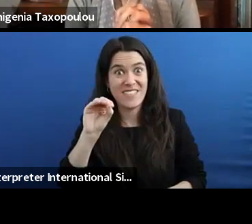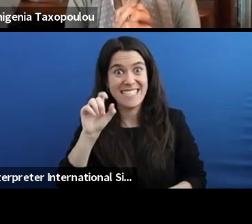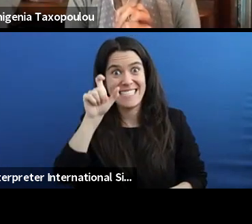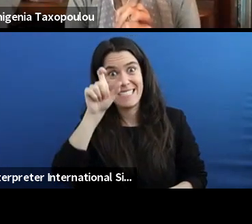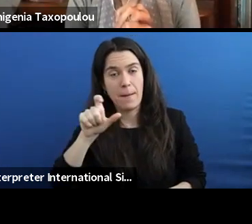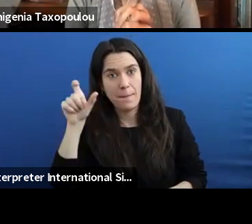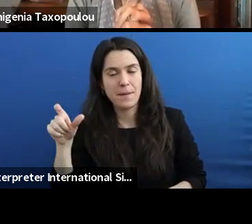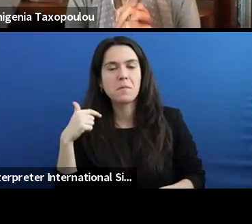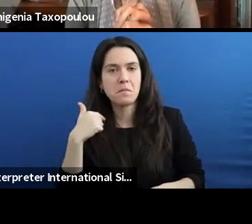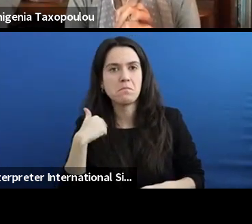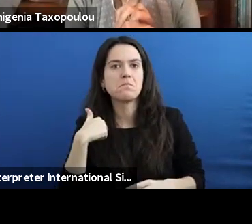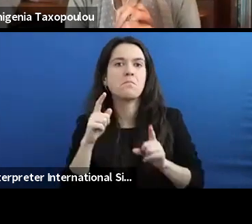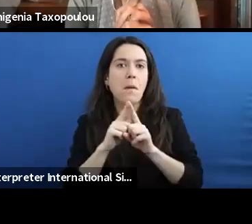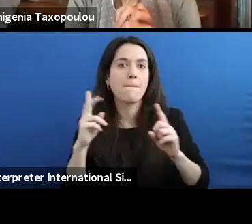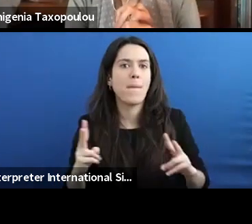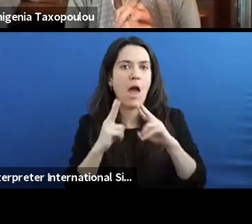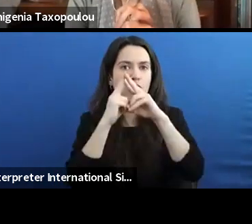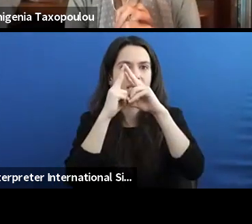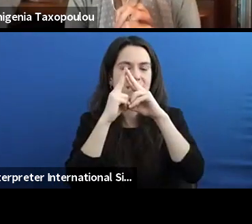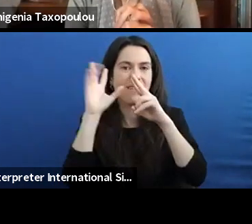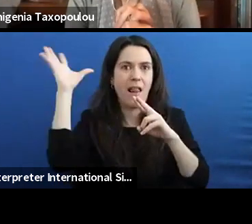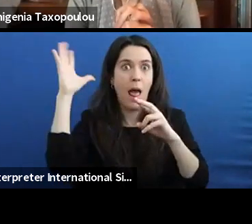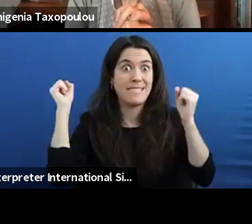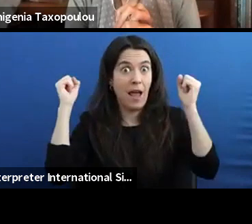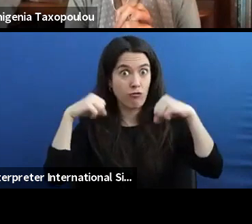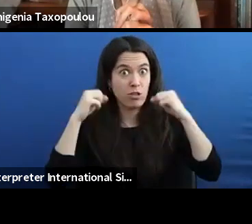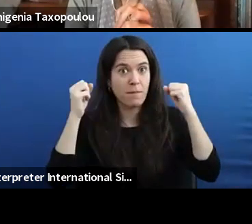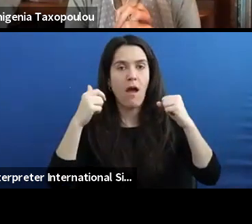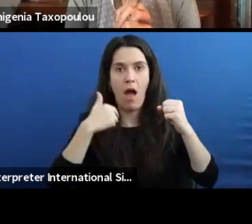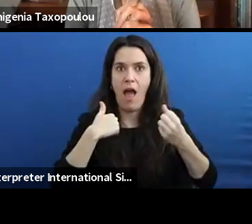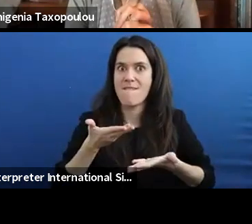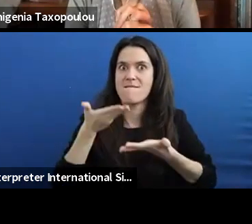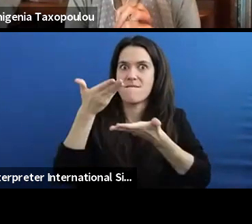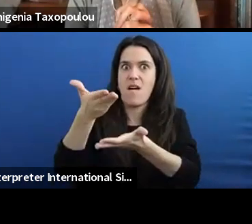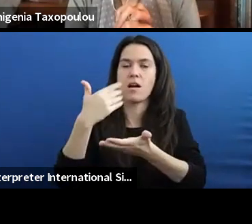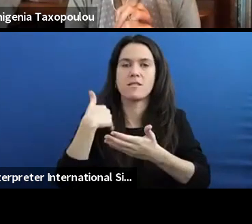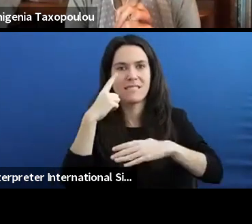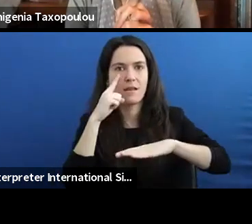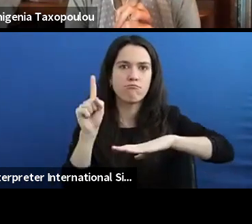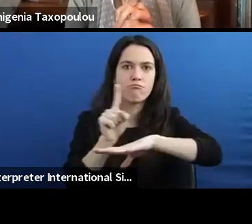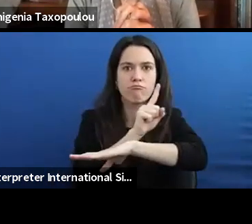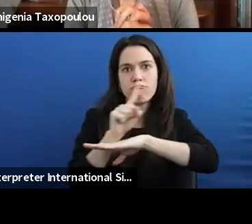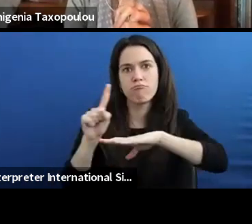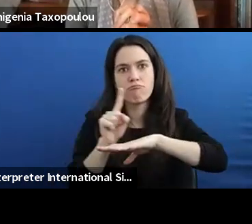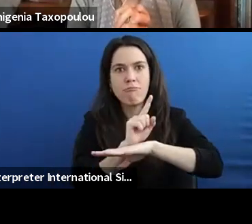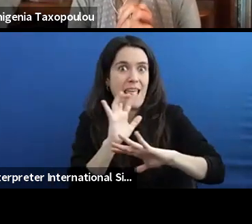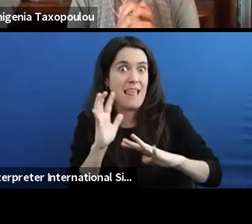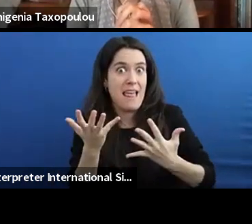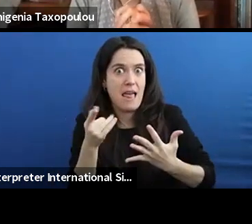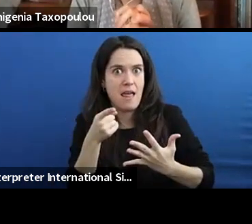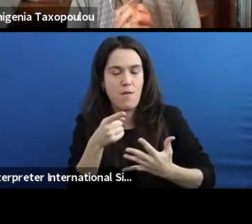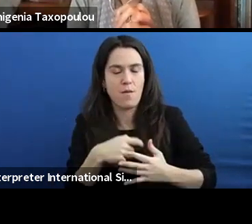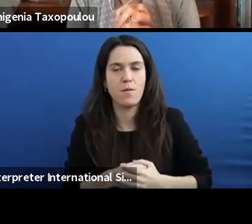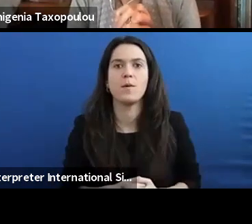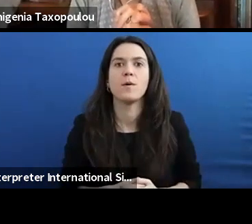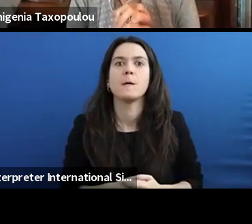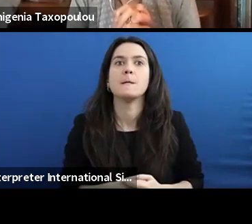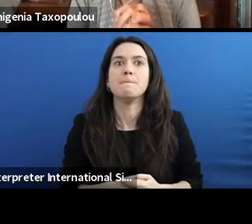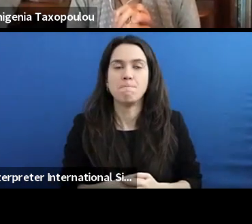the Paris Climate Agreement. They were invited in Berlin, and with